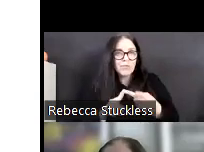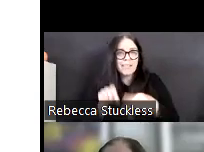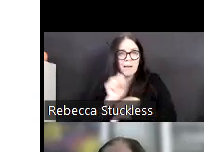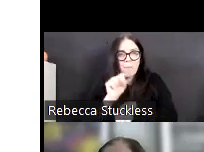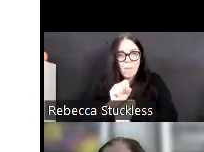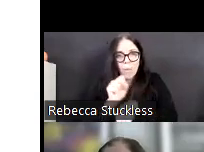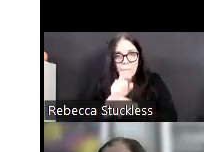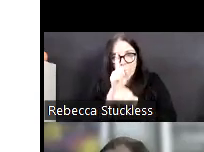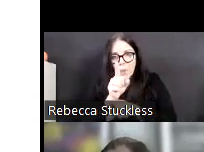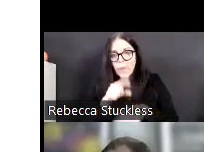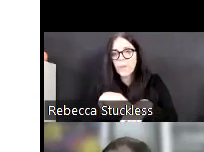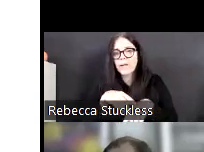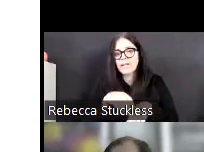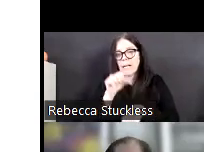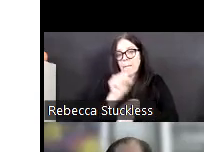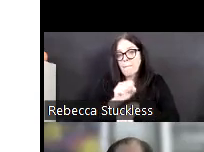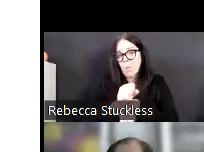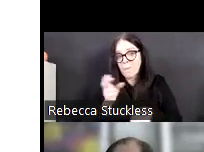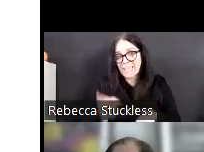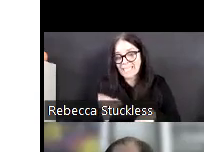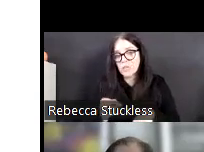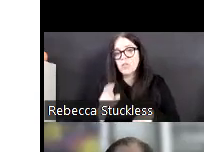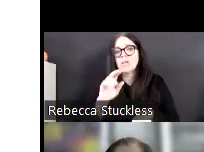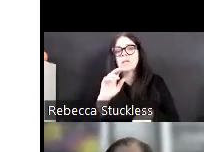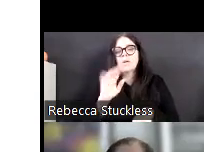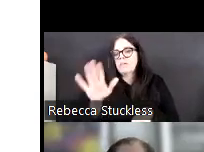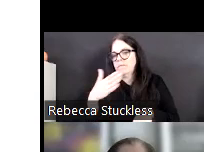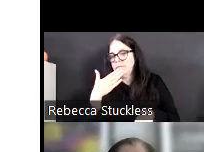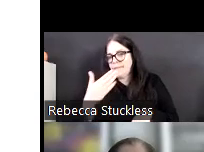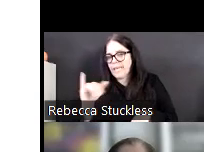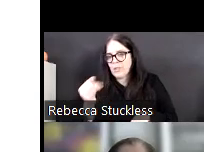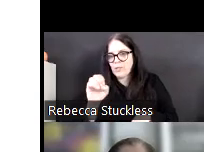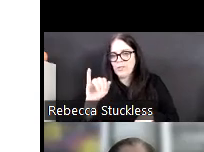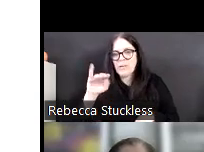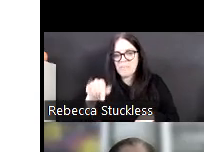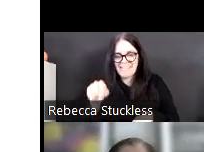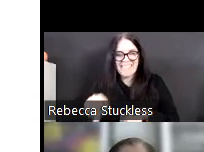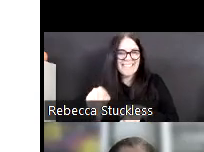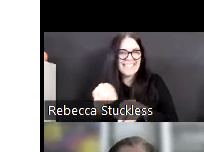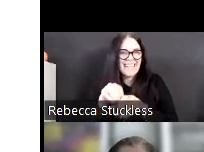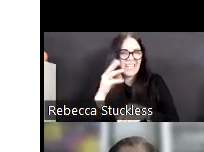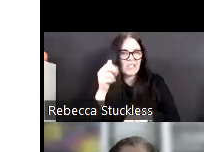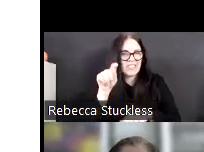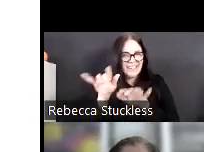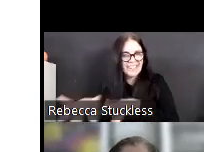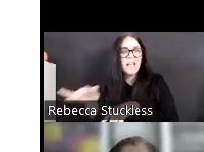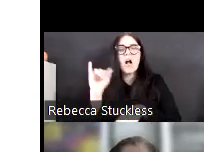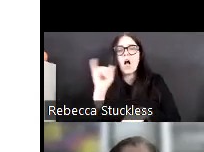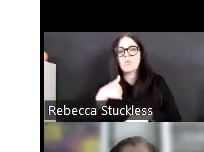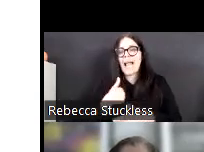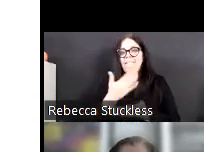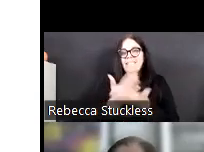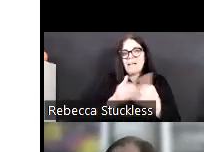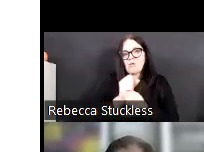goals, employment history, thank you, Jamie, as well as we do some career quizzes.